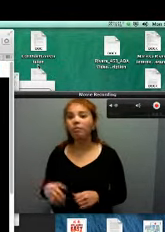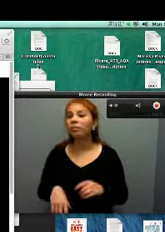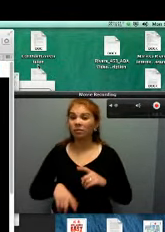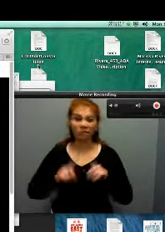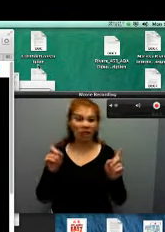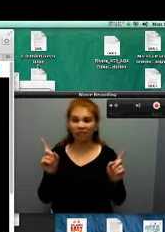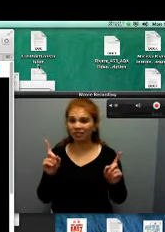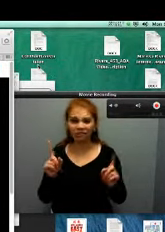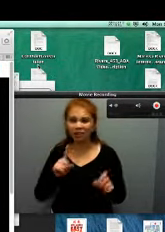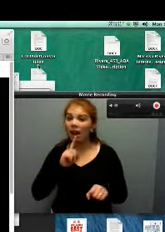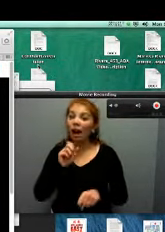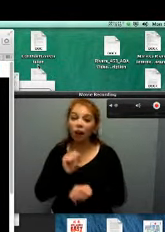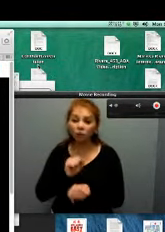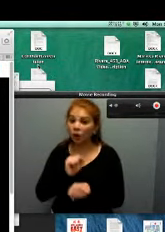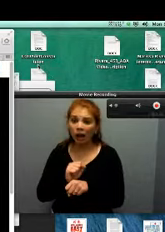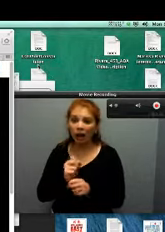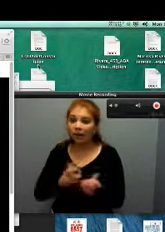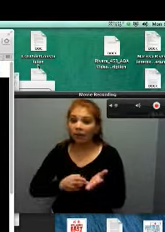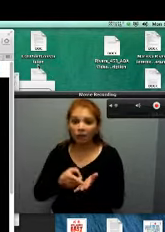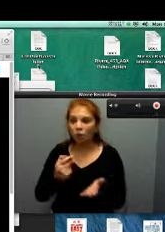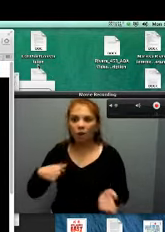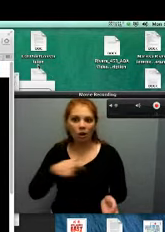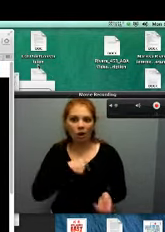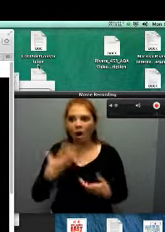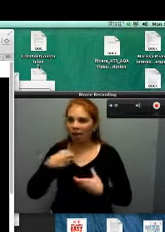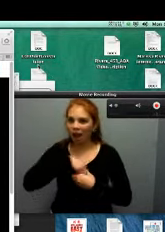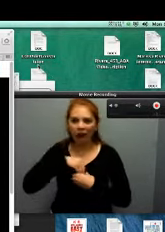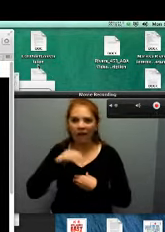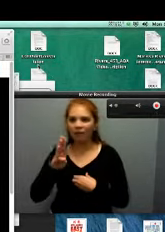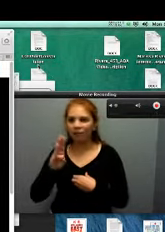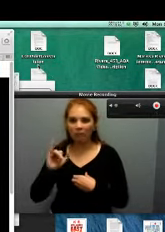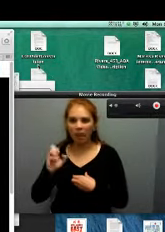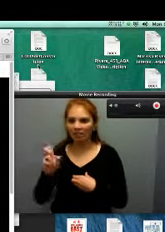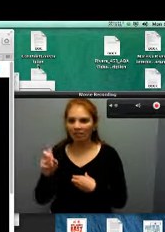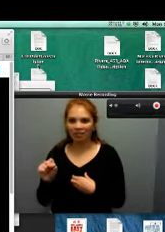But in actuality, we all have biases, whether we like to admit it or not.